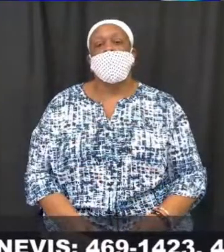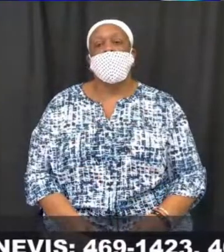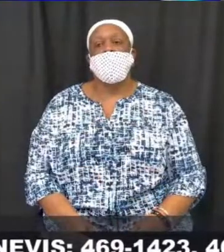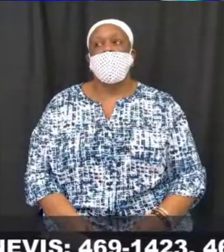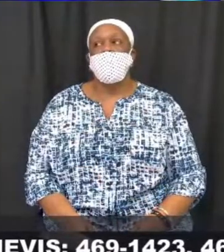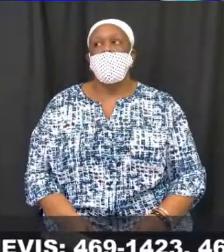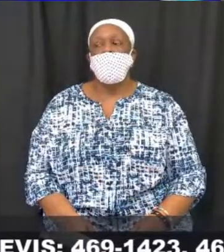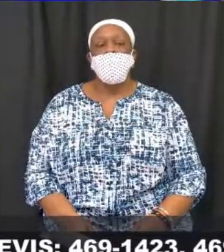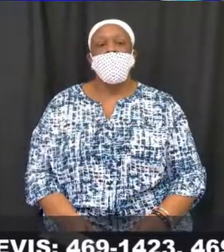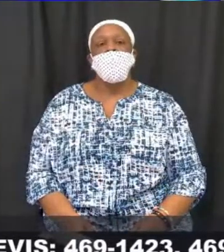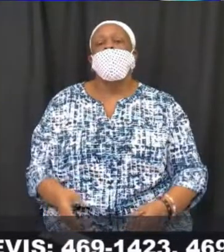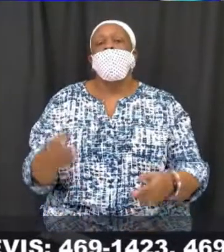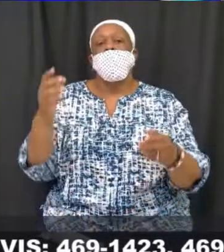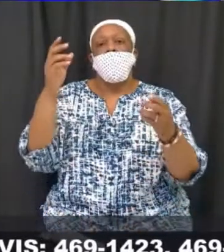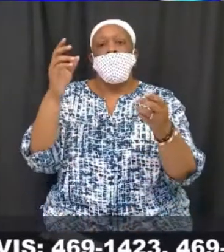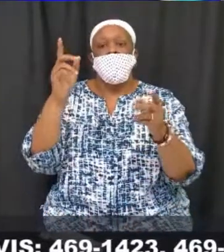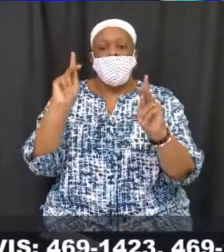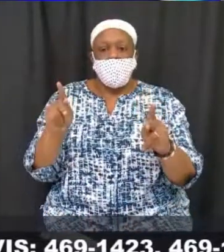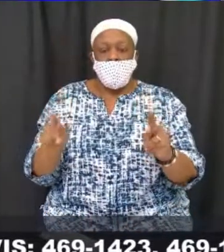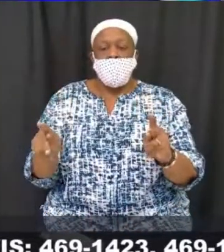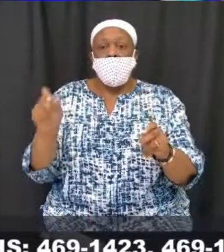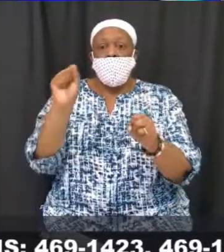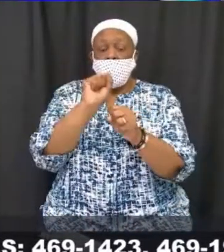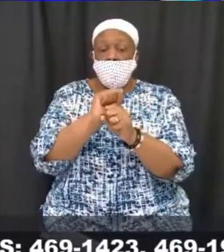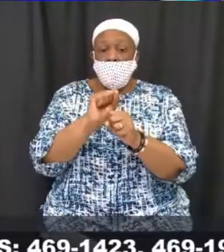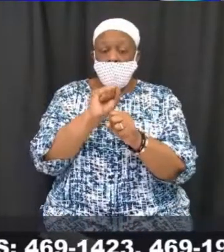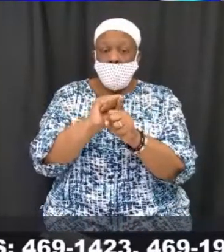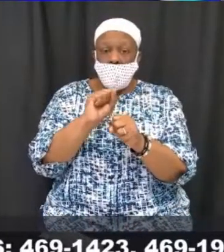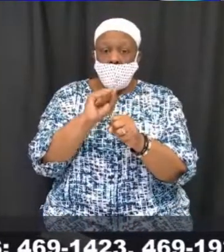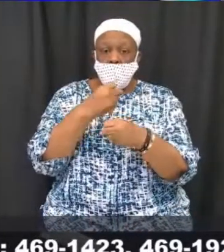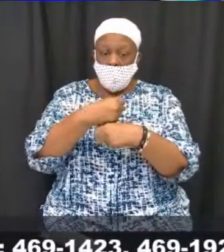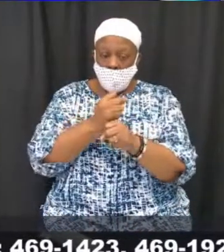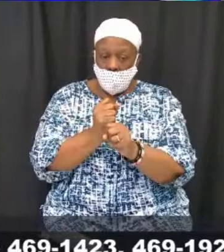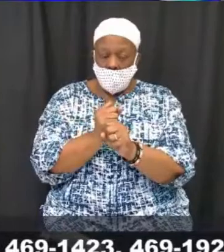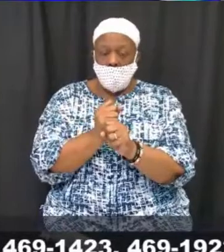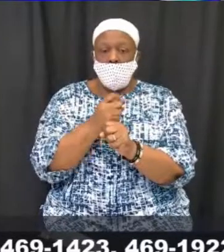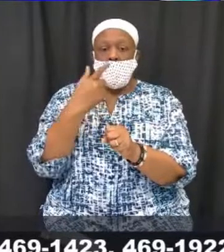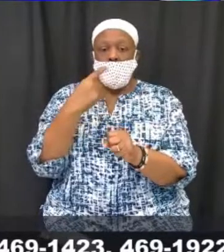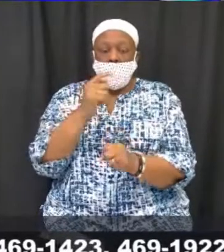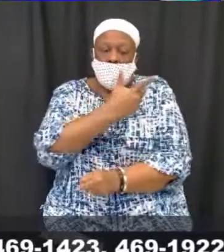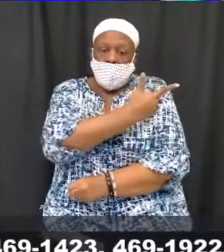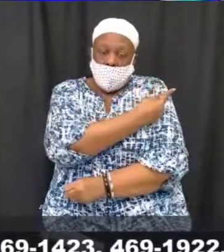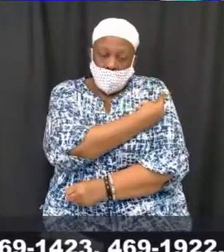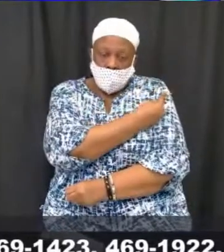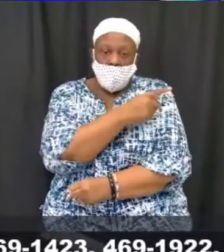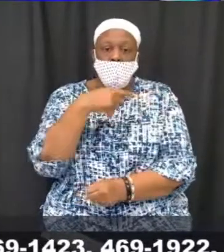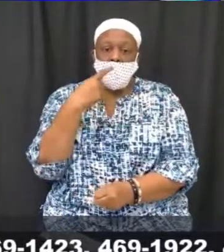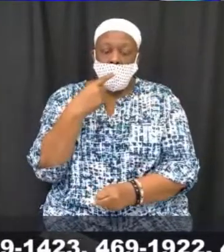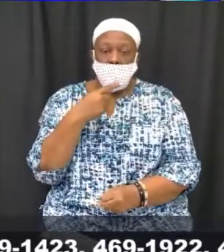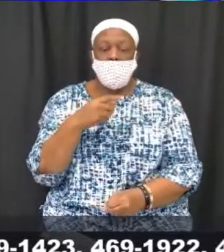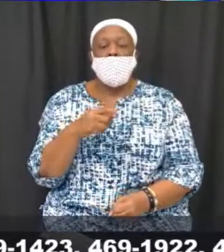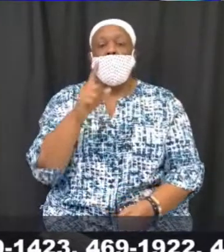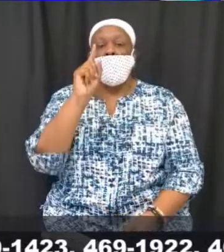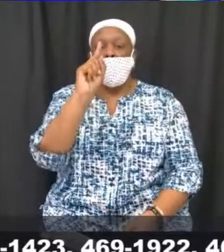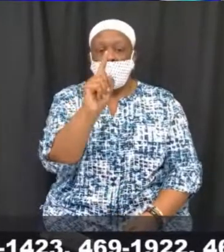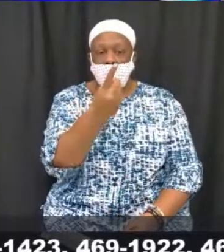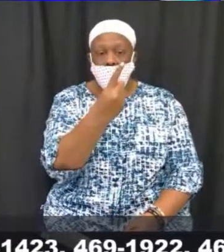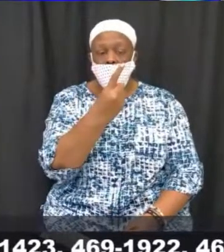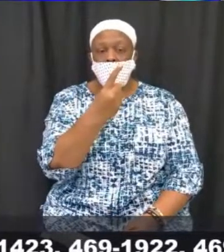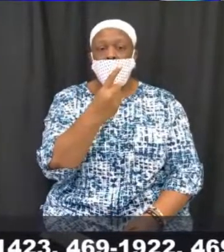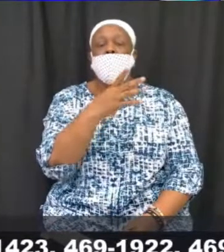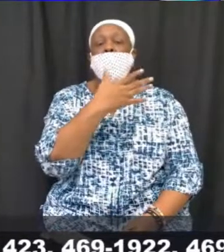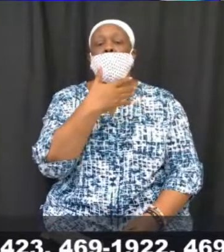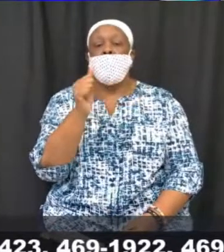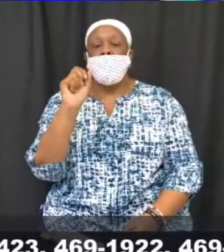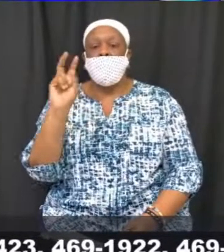is 4 to 12 weeks. The World Health Organization recommend its use between 8 and 12 weeks. The